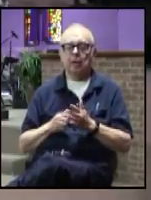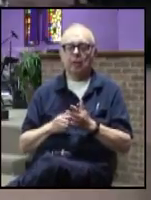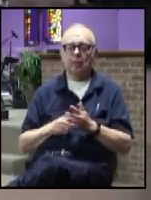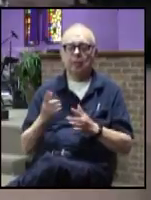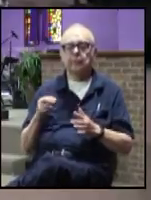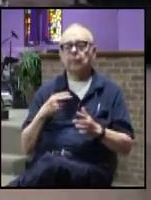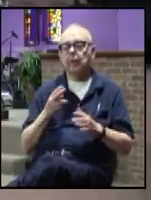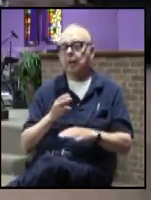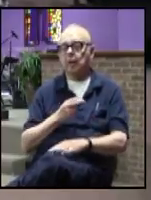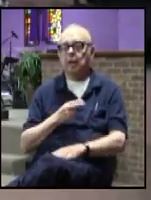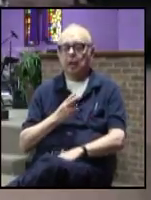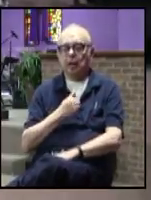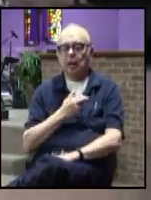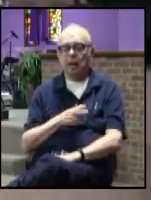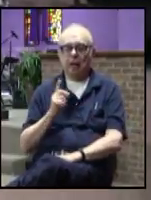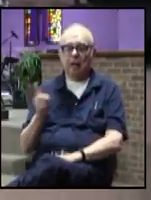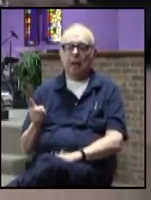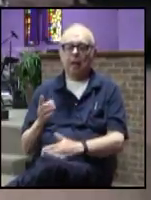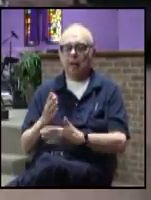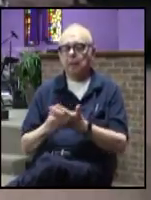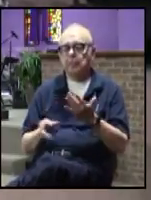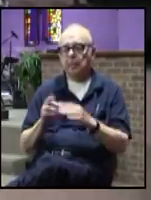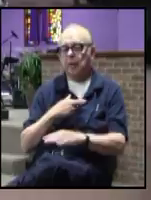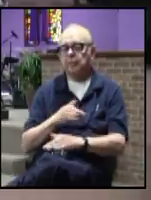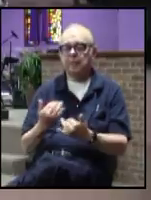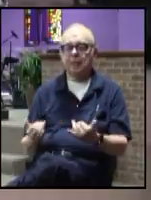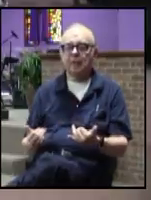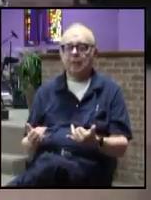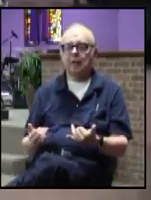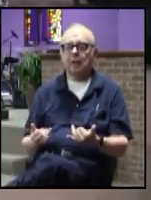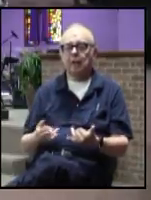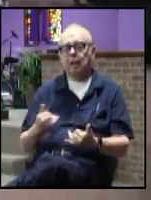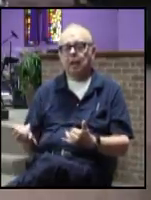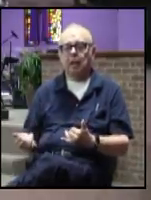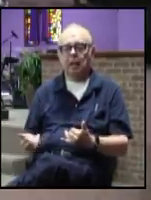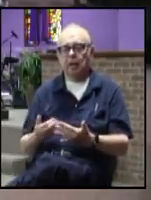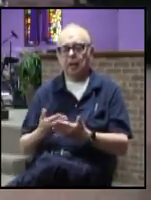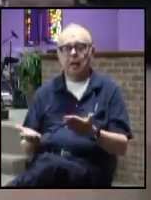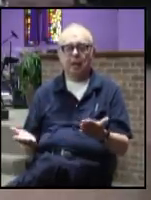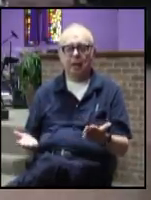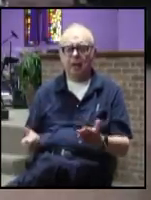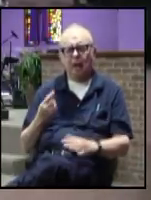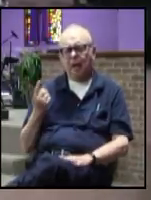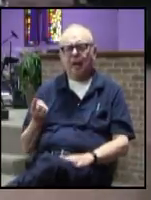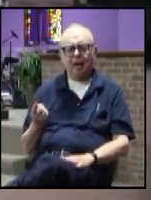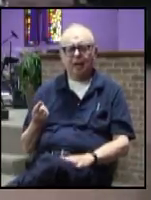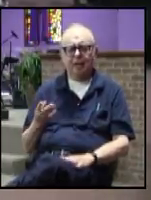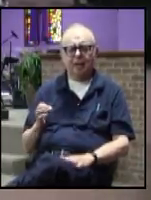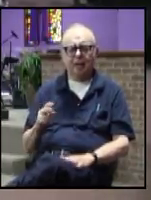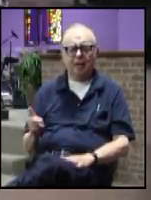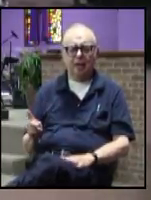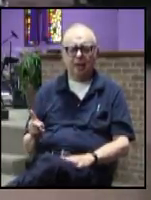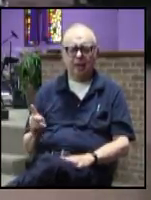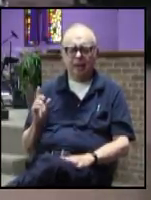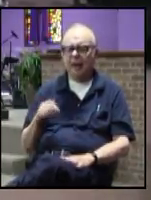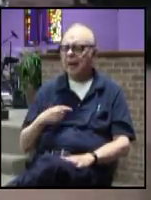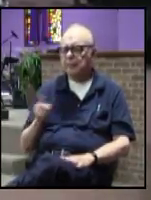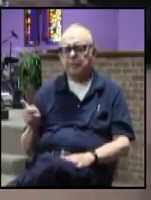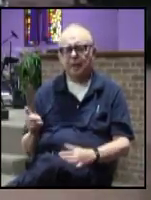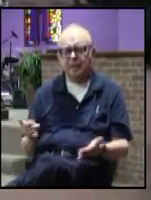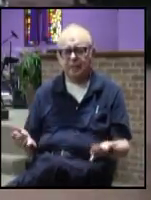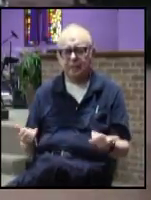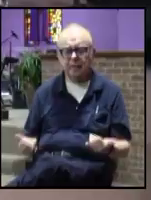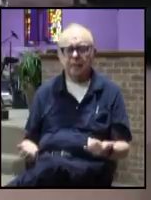one for the hospital, because they're part of the hospital now, and another one for this. And I'm thinking, man, how much do I